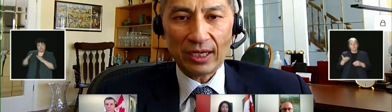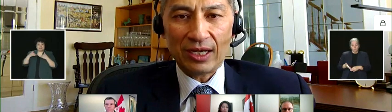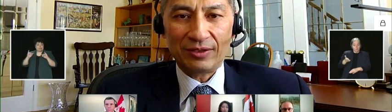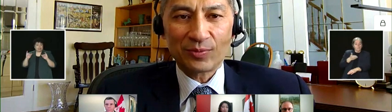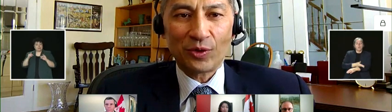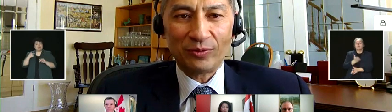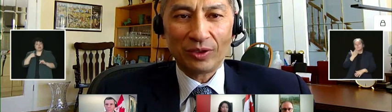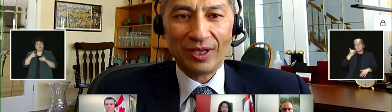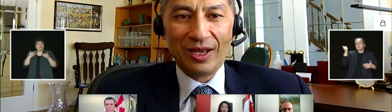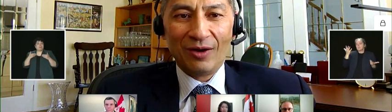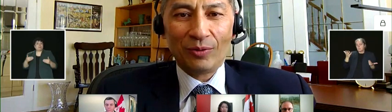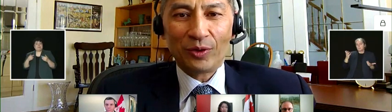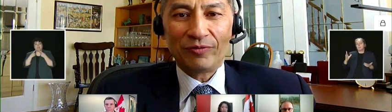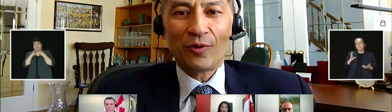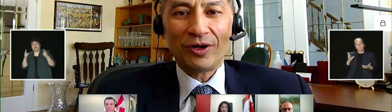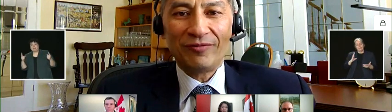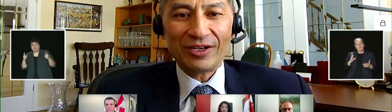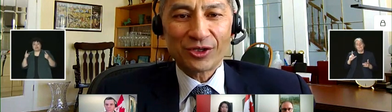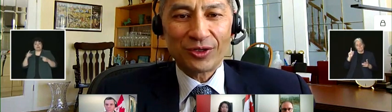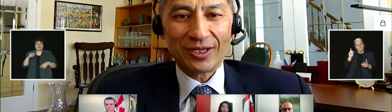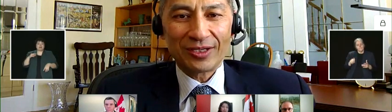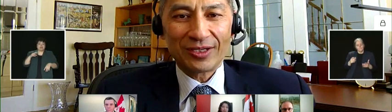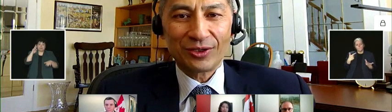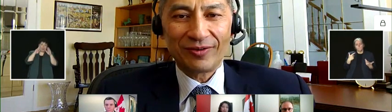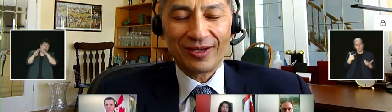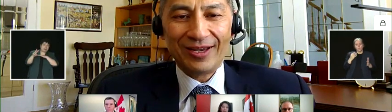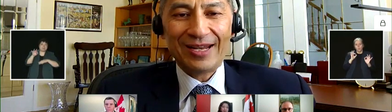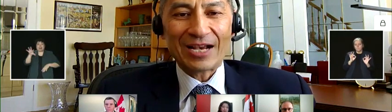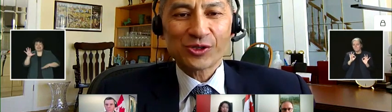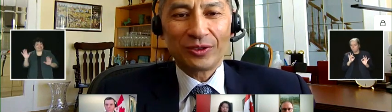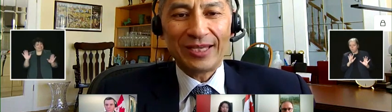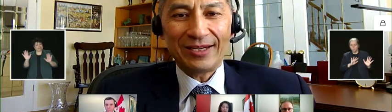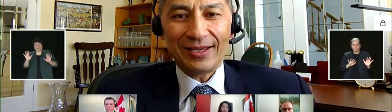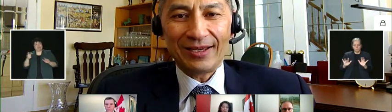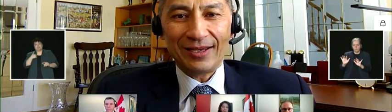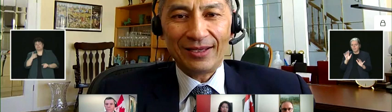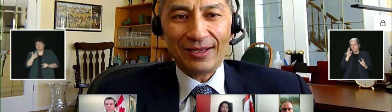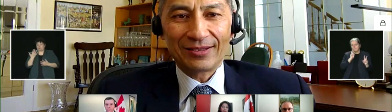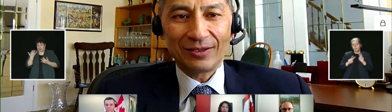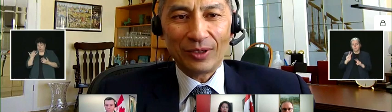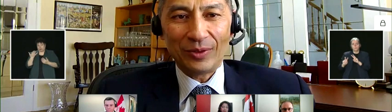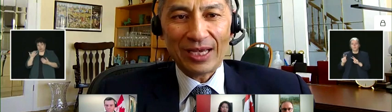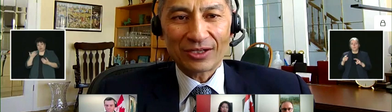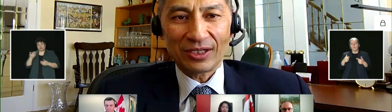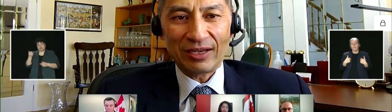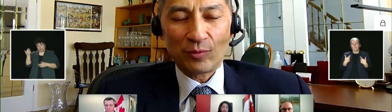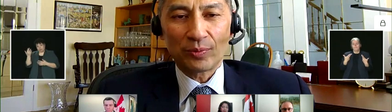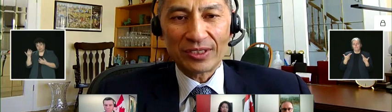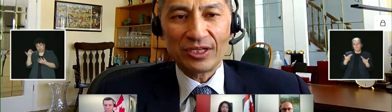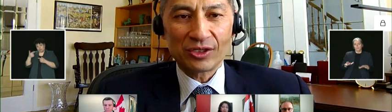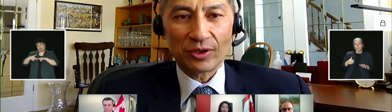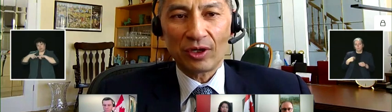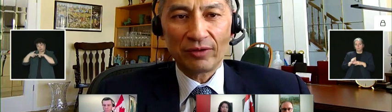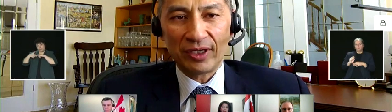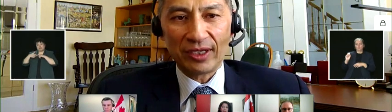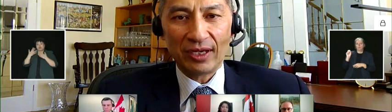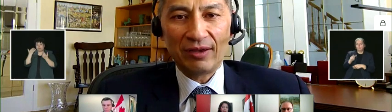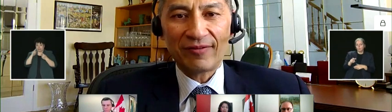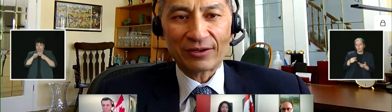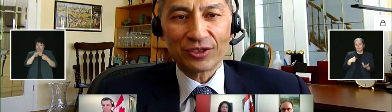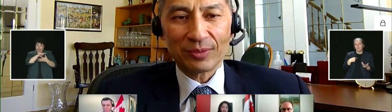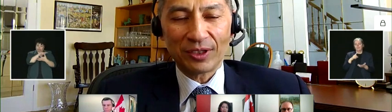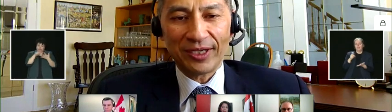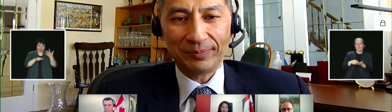don't think at this point, we'll put forward venture an actual data until we actually have more precision with all of